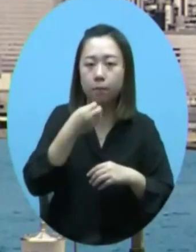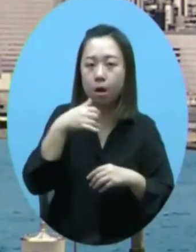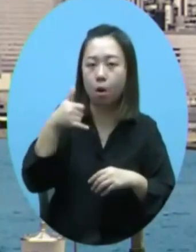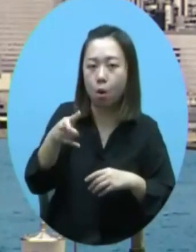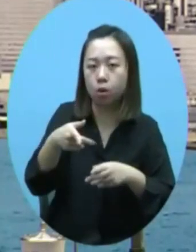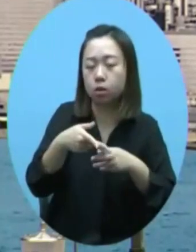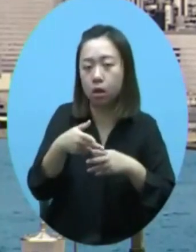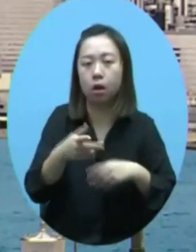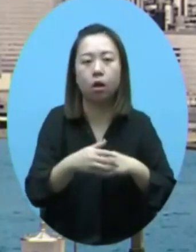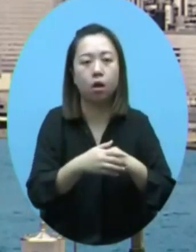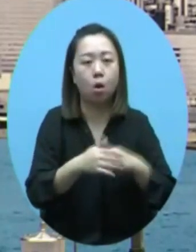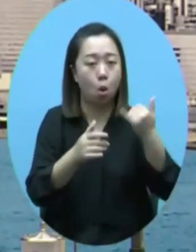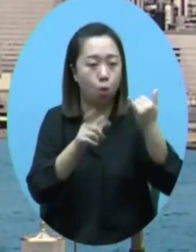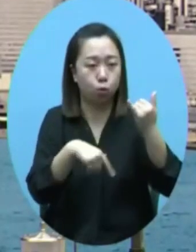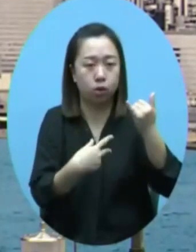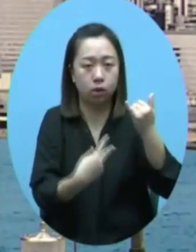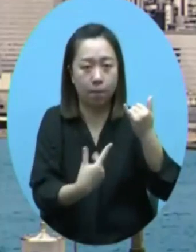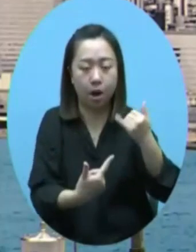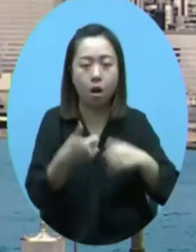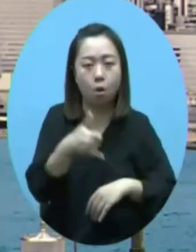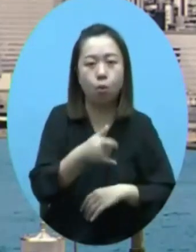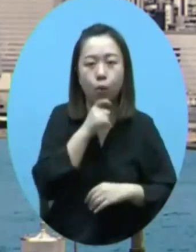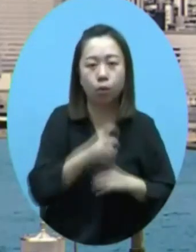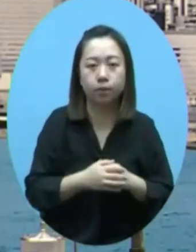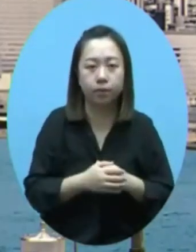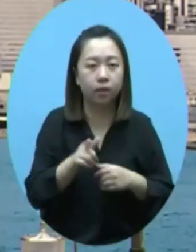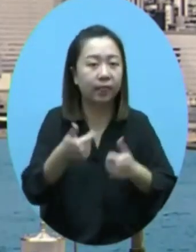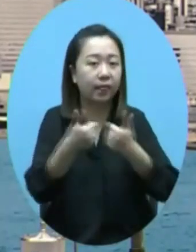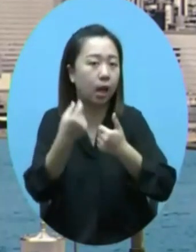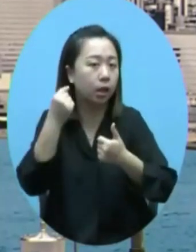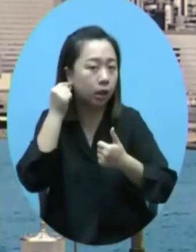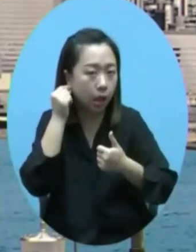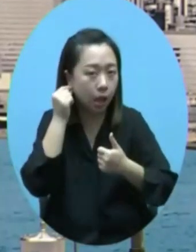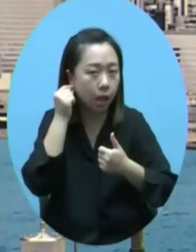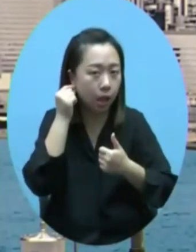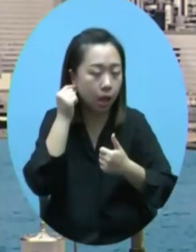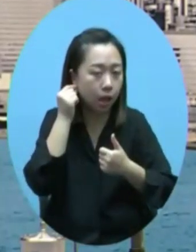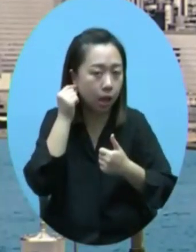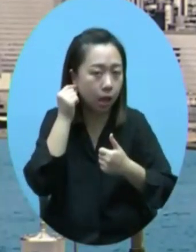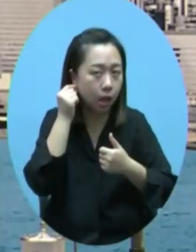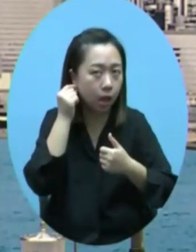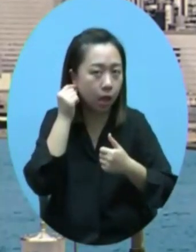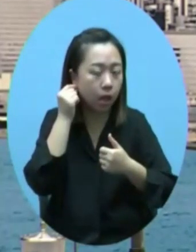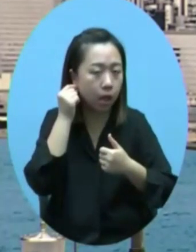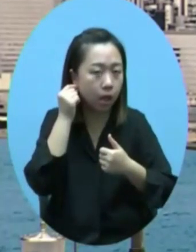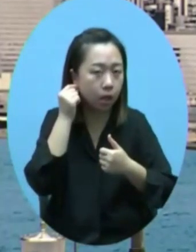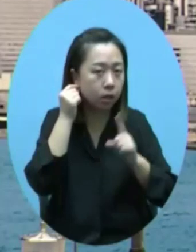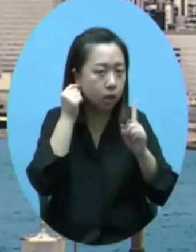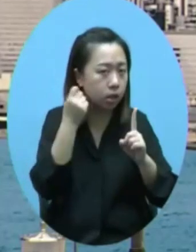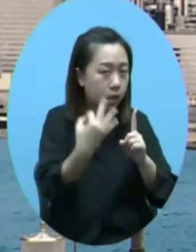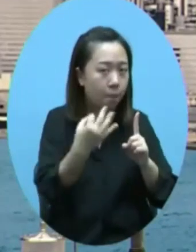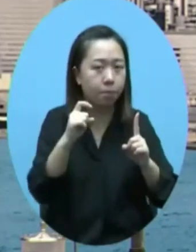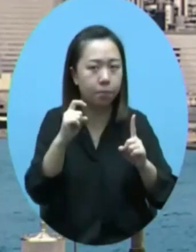1388 also went to Bunki on 28th of June, and his wife